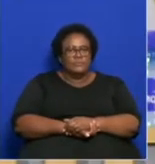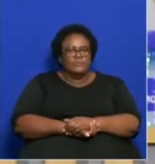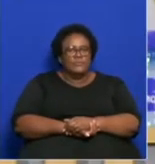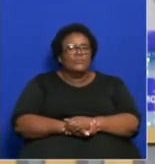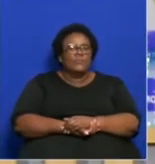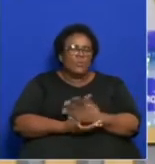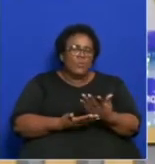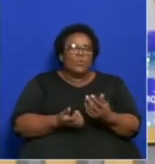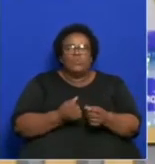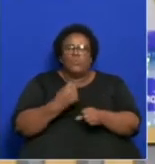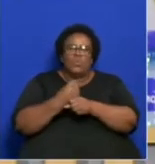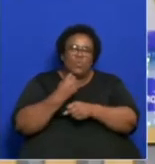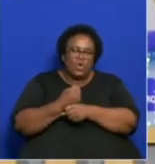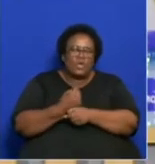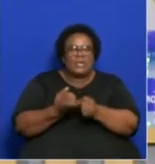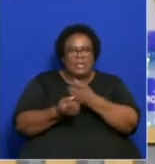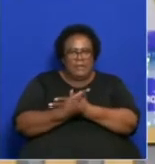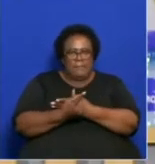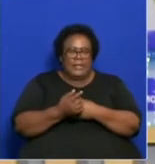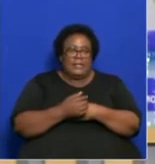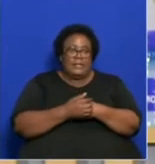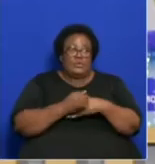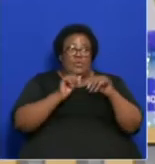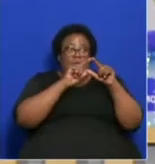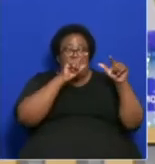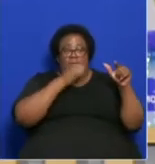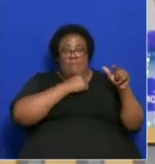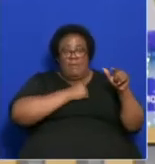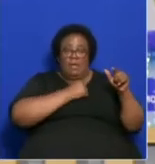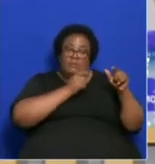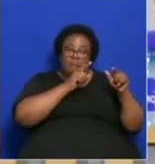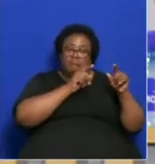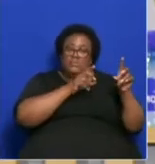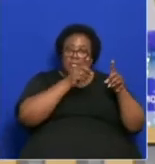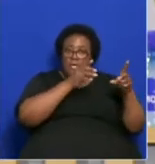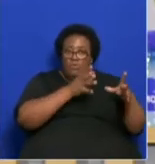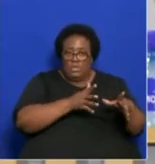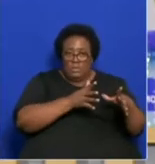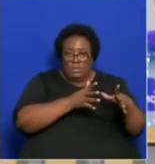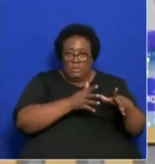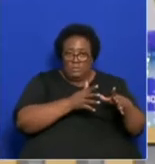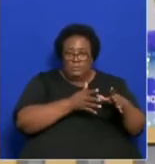My level as a director, all right,